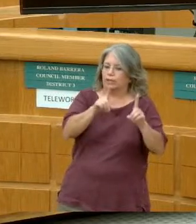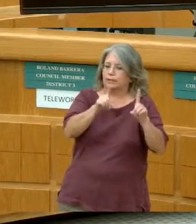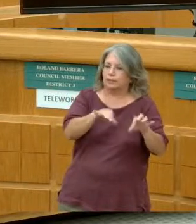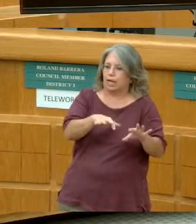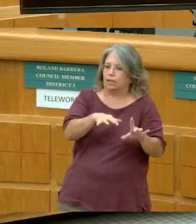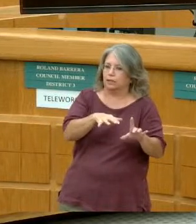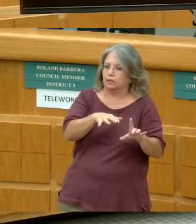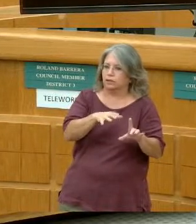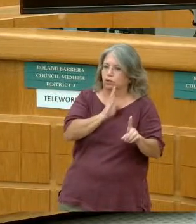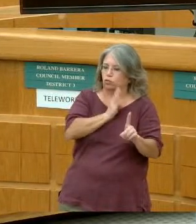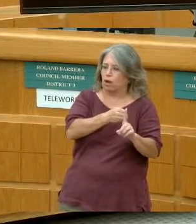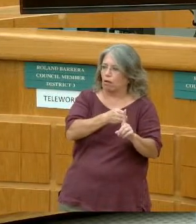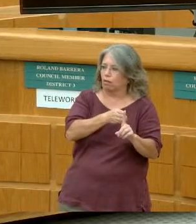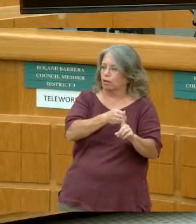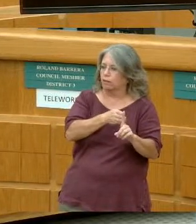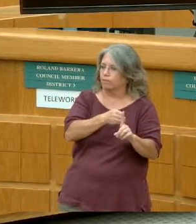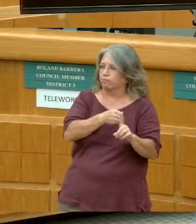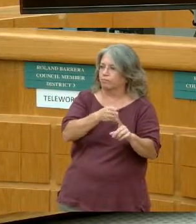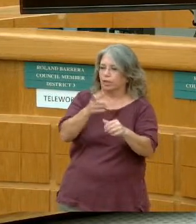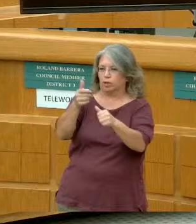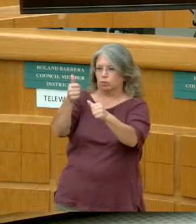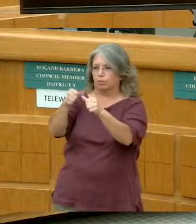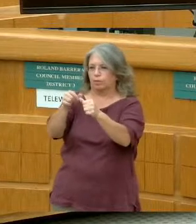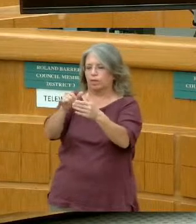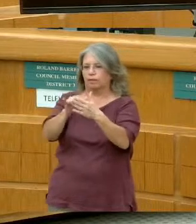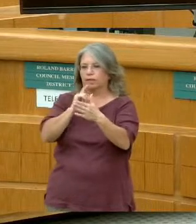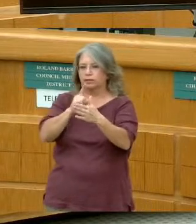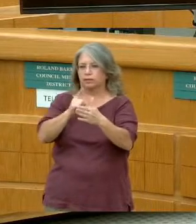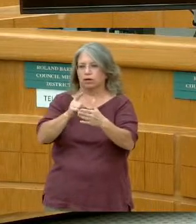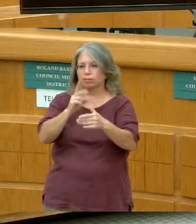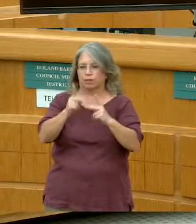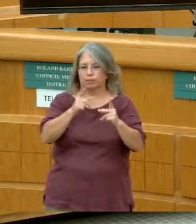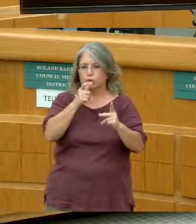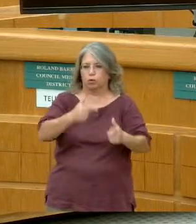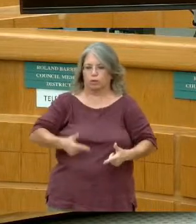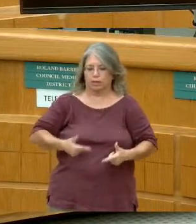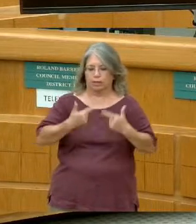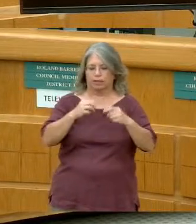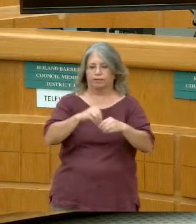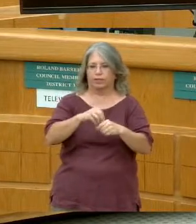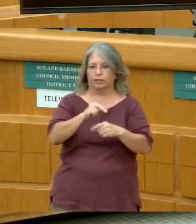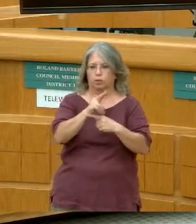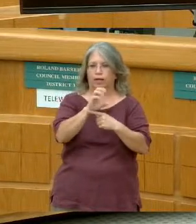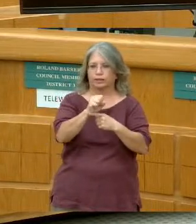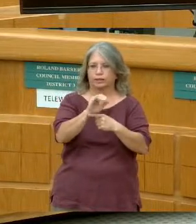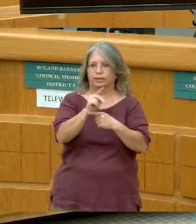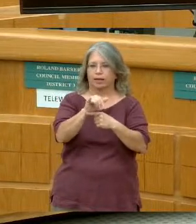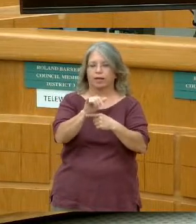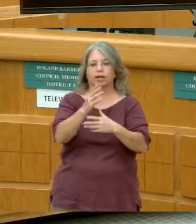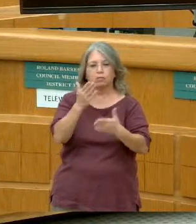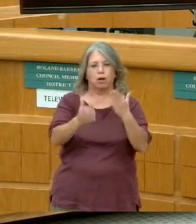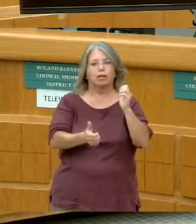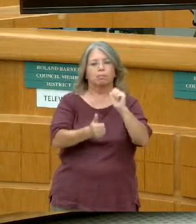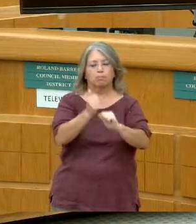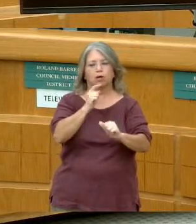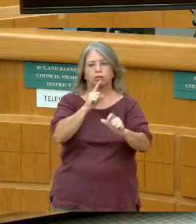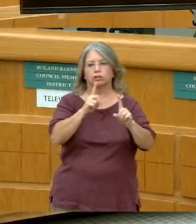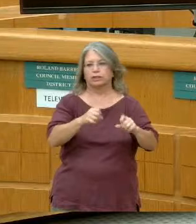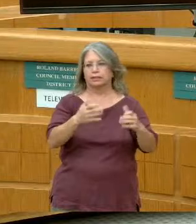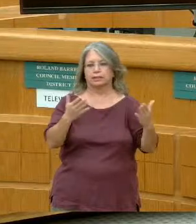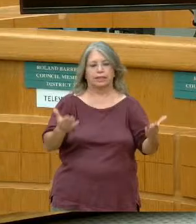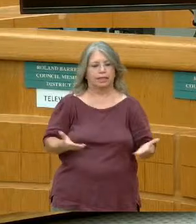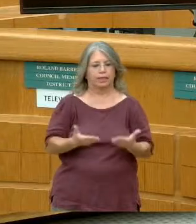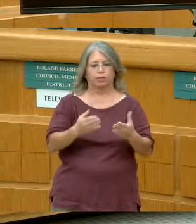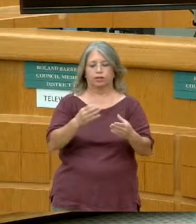or is the state conducting the testing? Well, remember, these are individuals that live in Nueces County, so probably the majority of them are actually tested here, somewhere